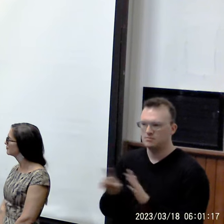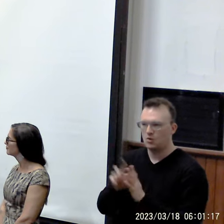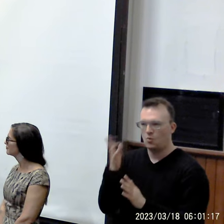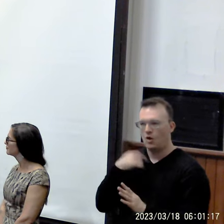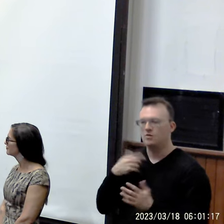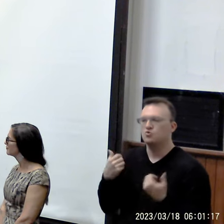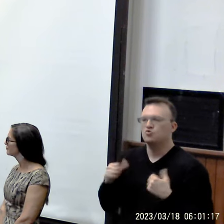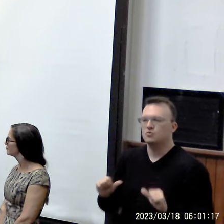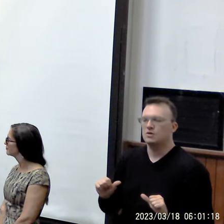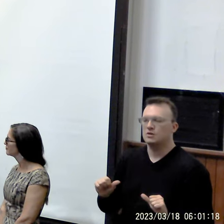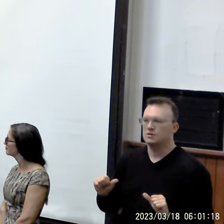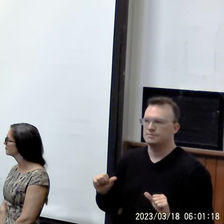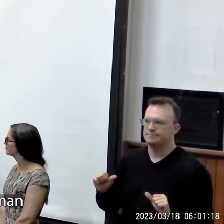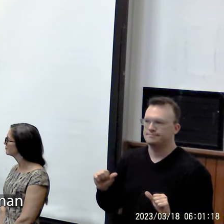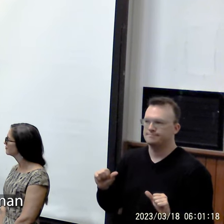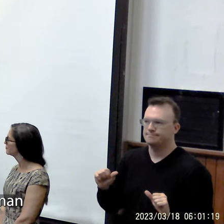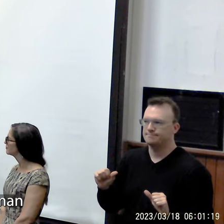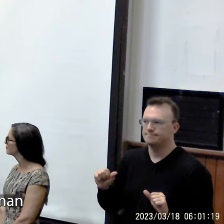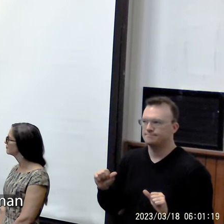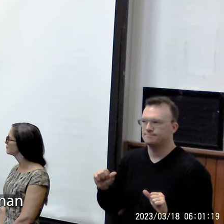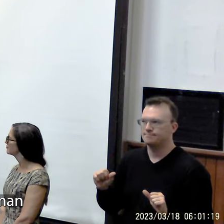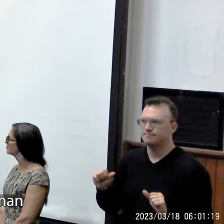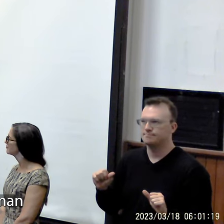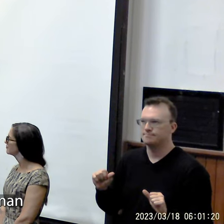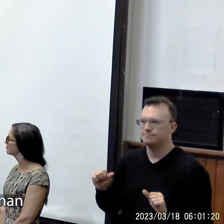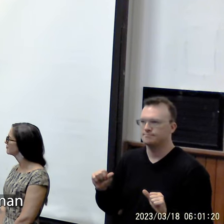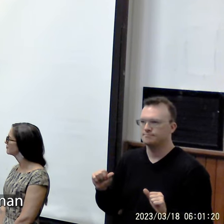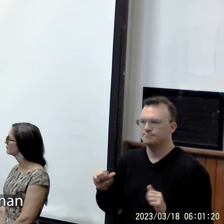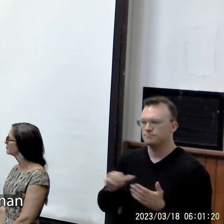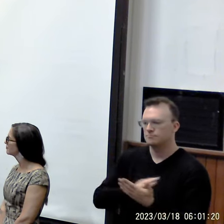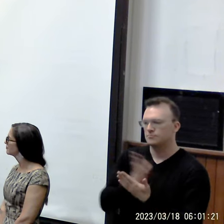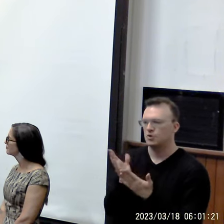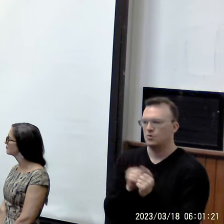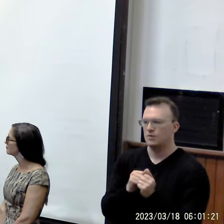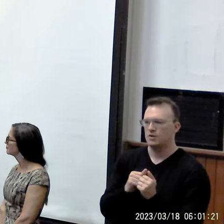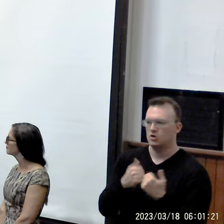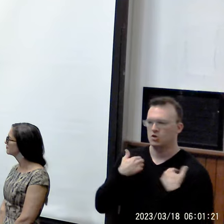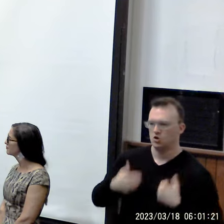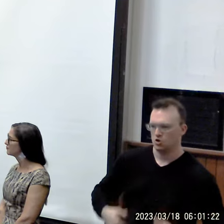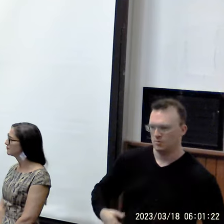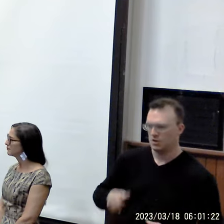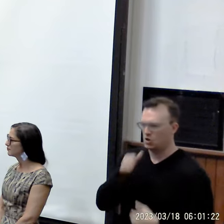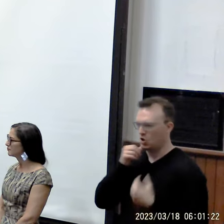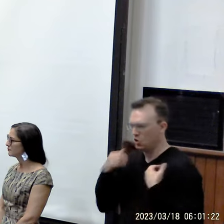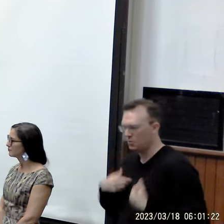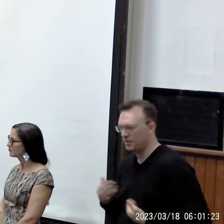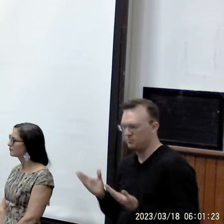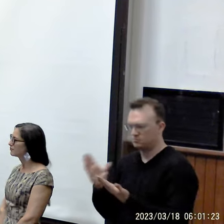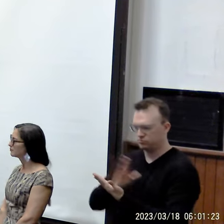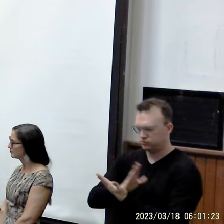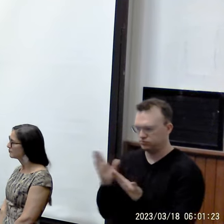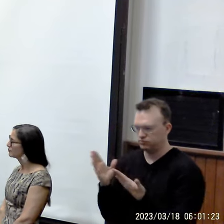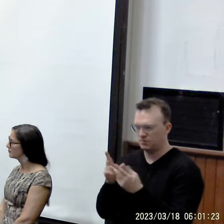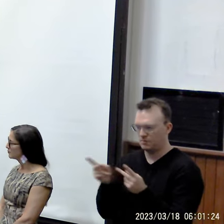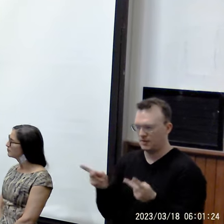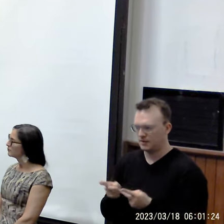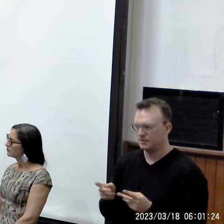to somehow move between this human, non-human type